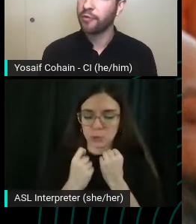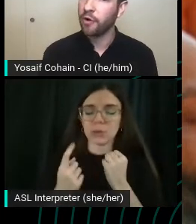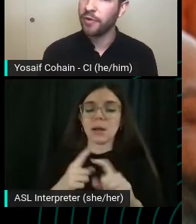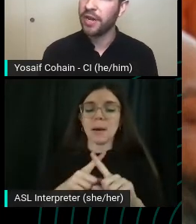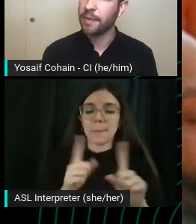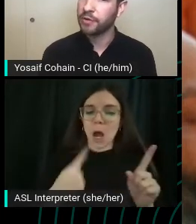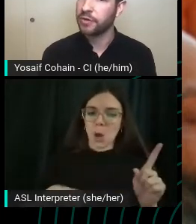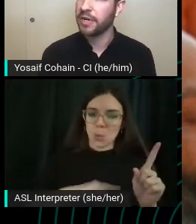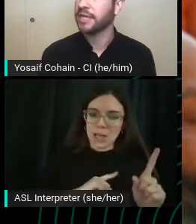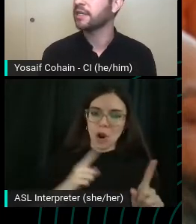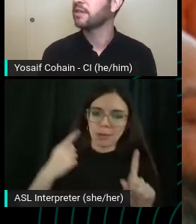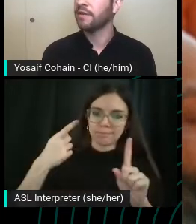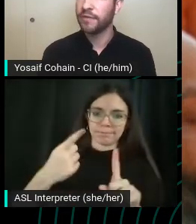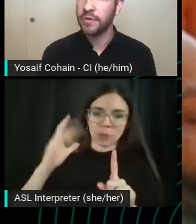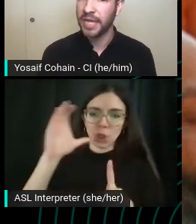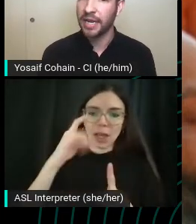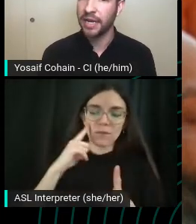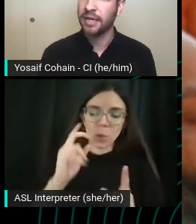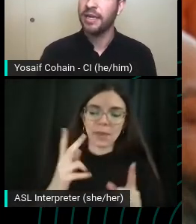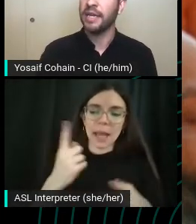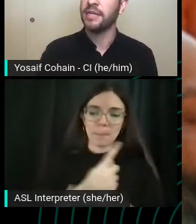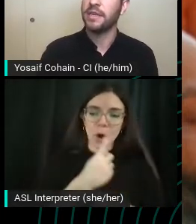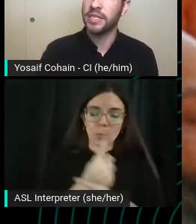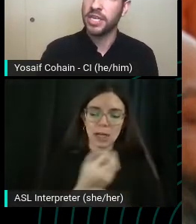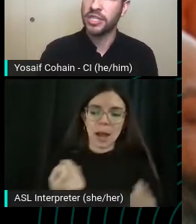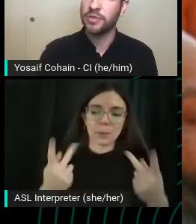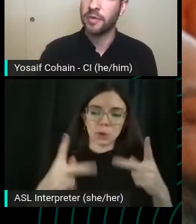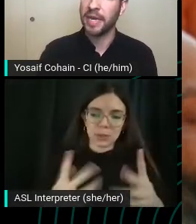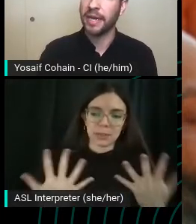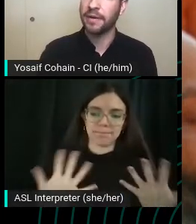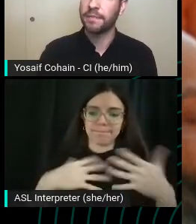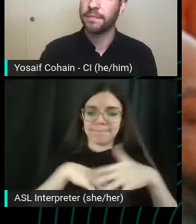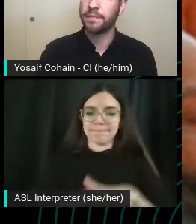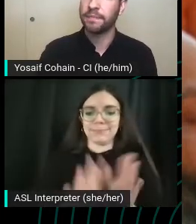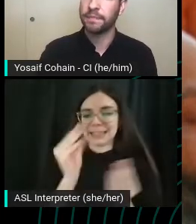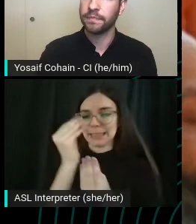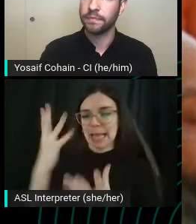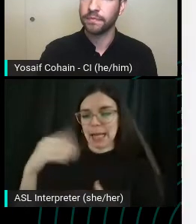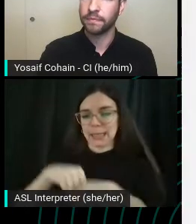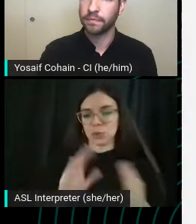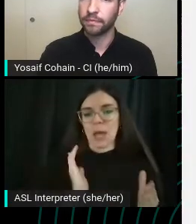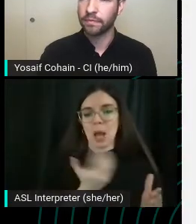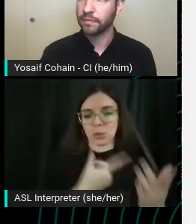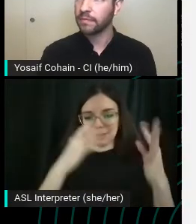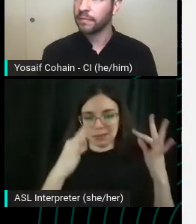the appropriate opportunities to infuse data into the decisions we're making.